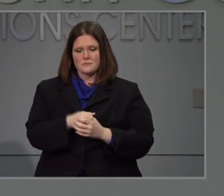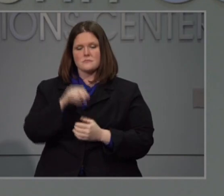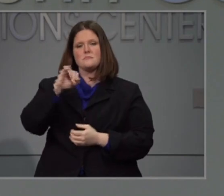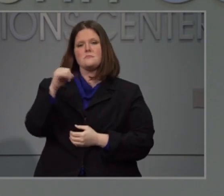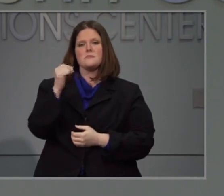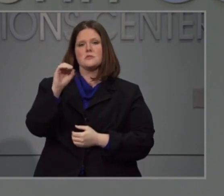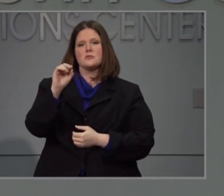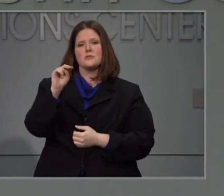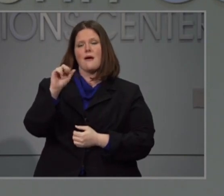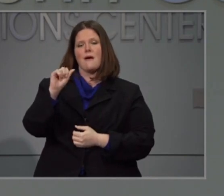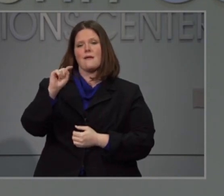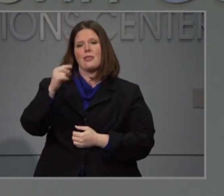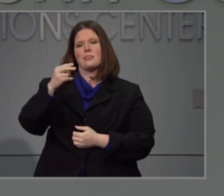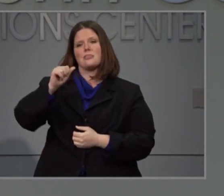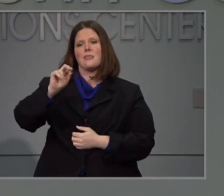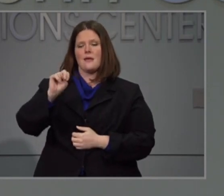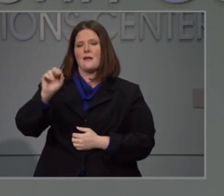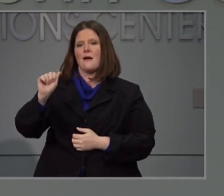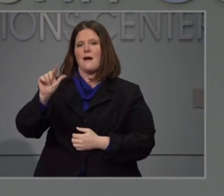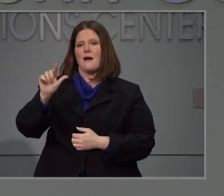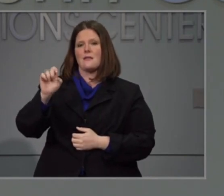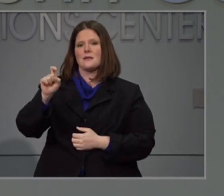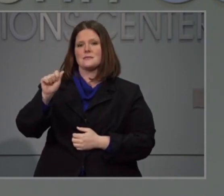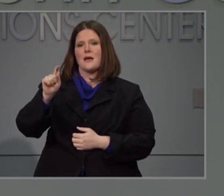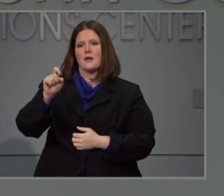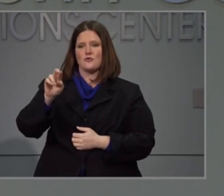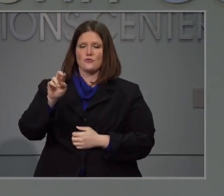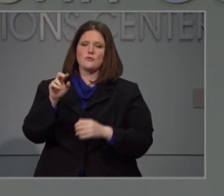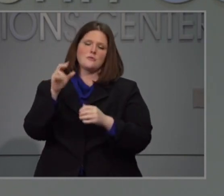Jonathan Alexander, News and Observer.